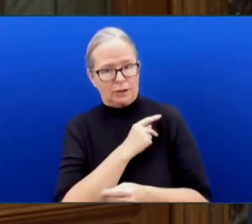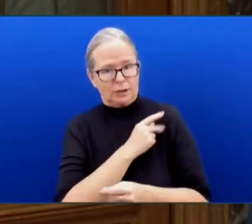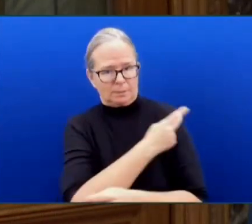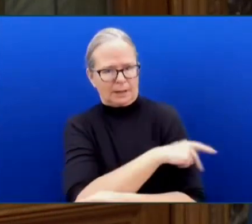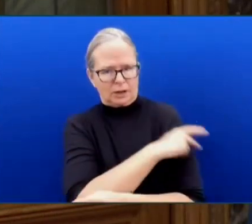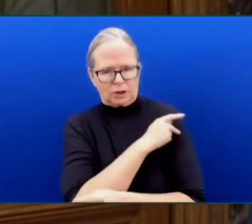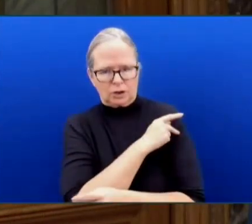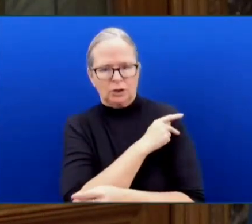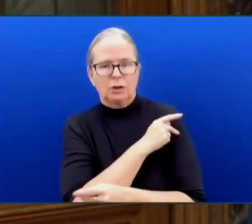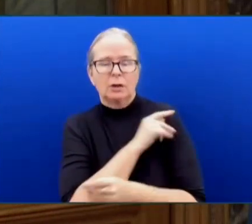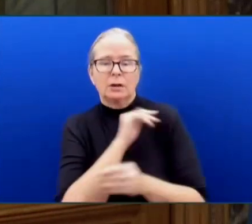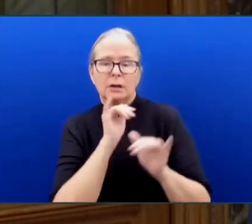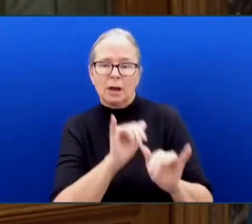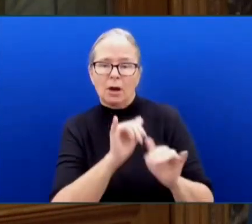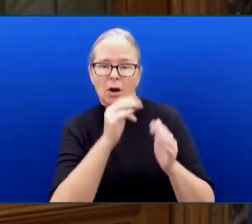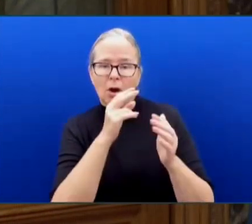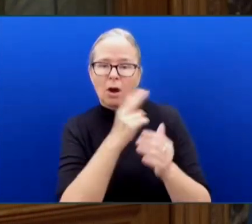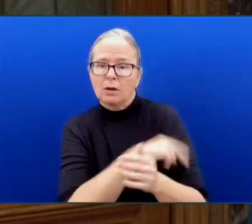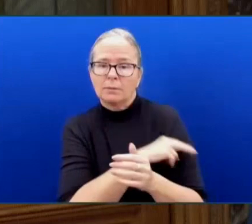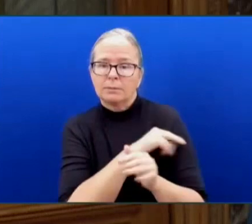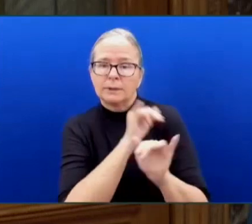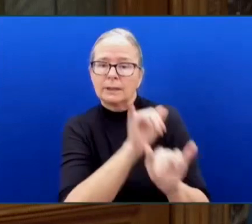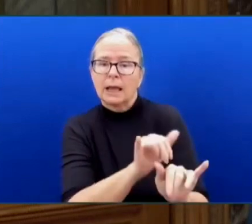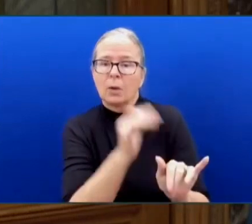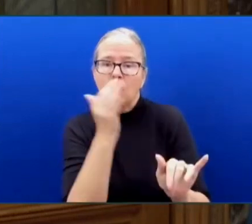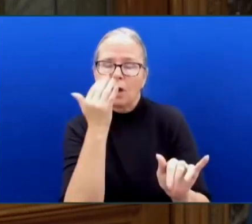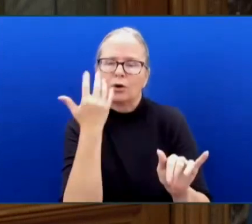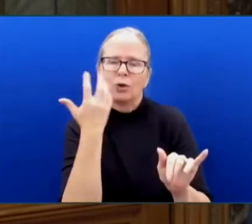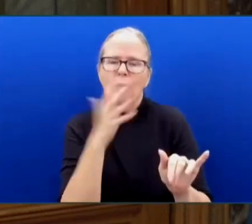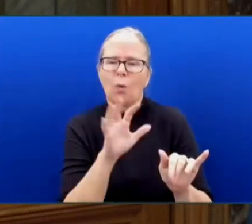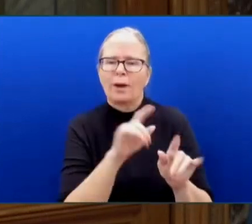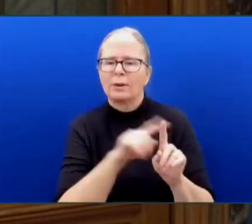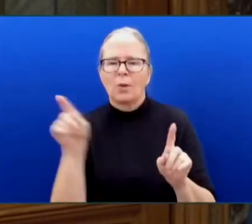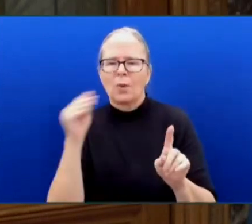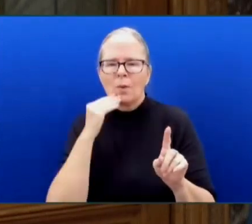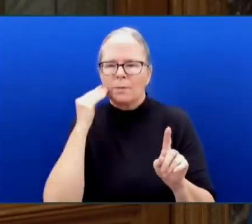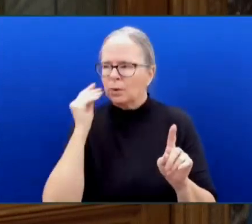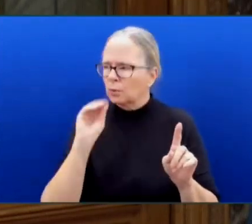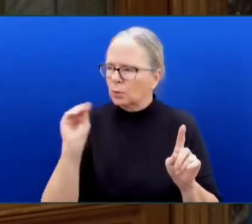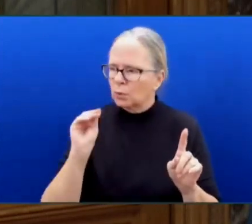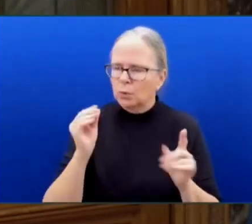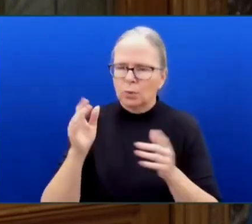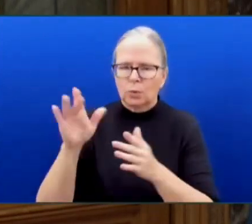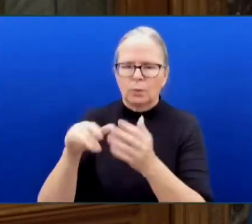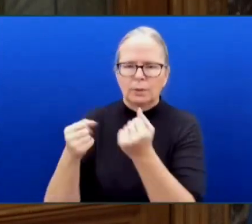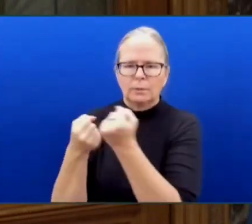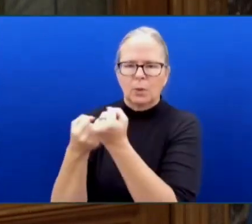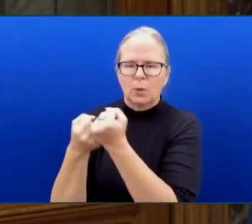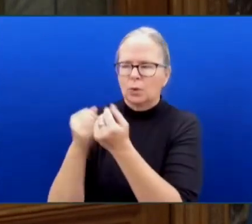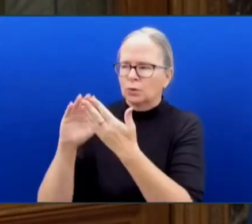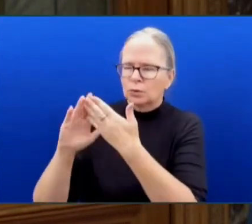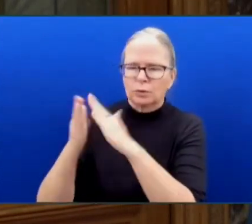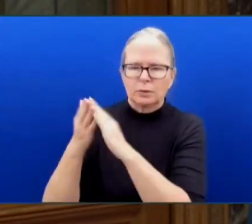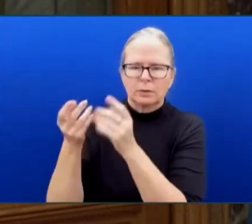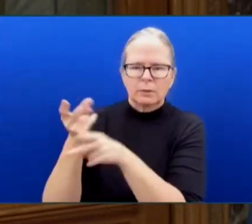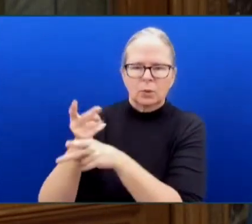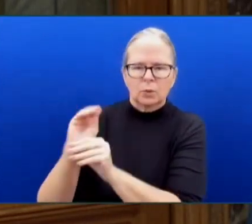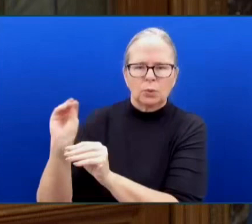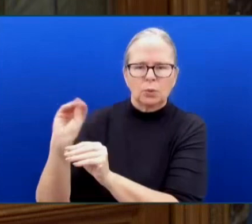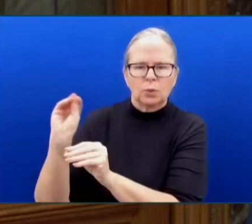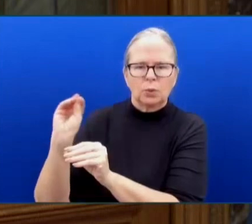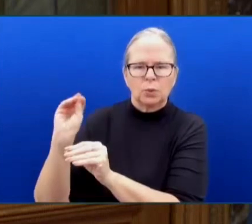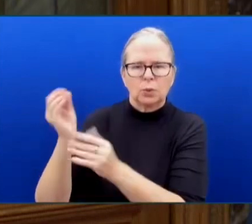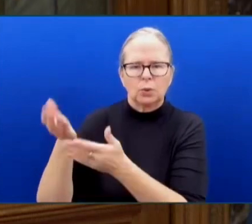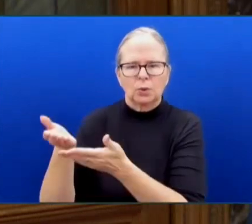there. Hospital staff have approached me exasperated, devastated, traumatized, and fearful of speaking out because they